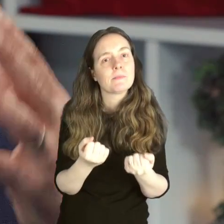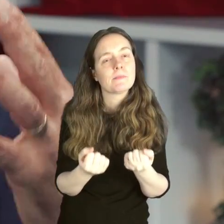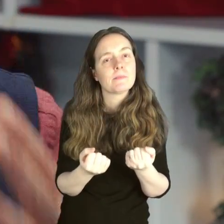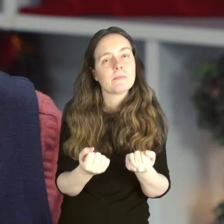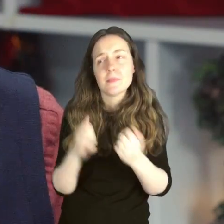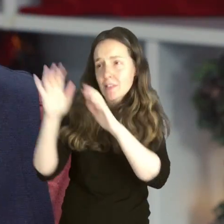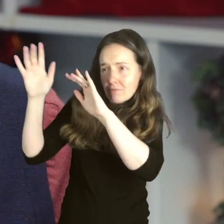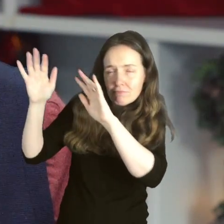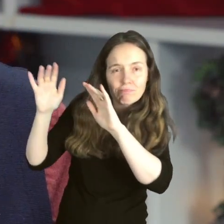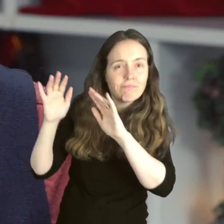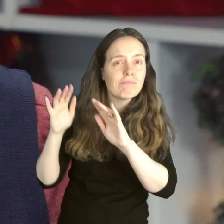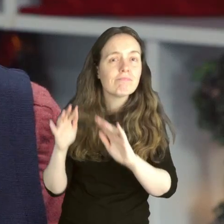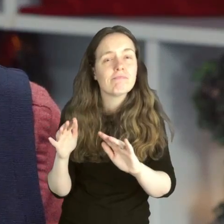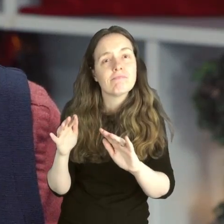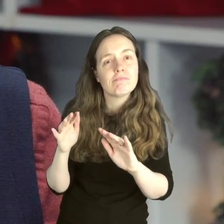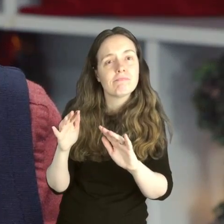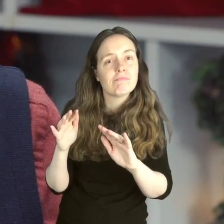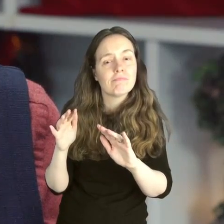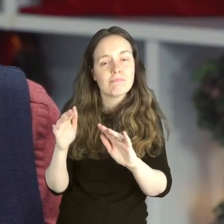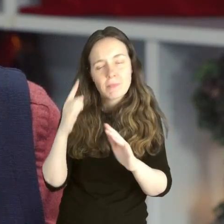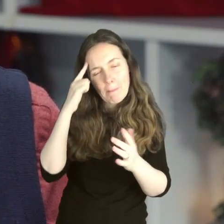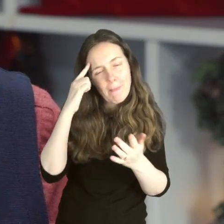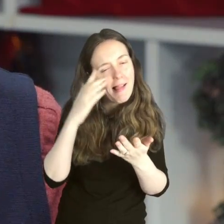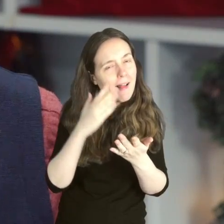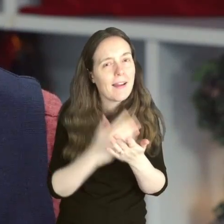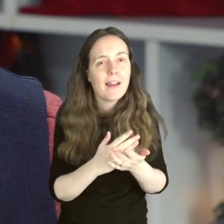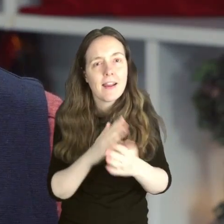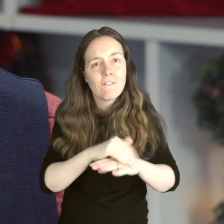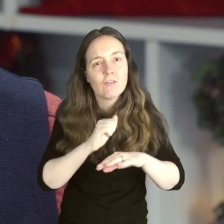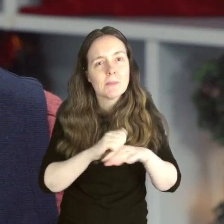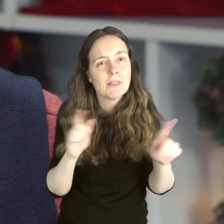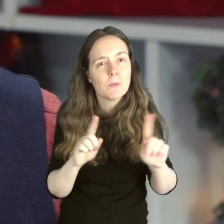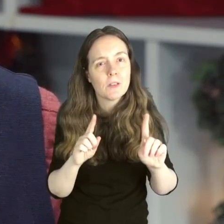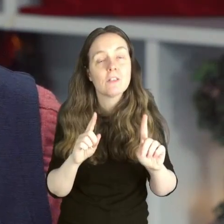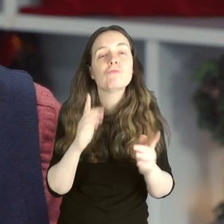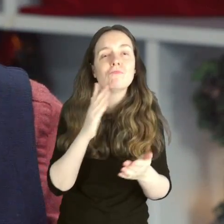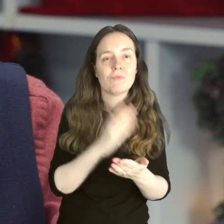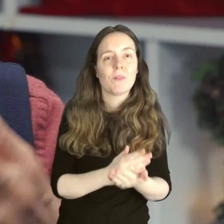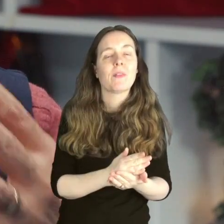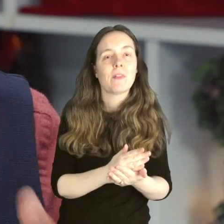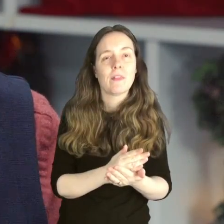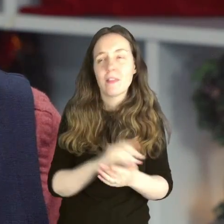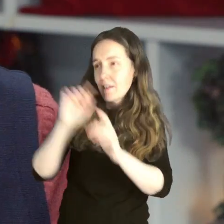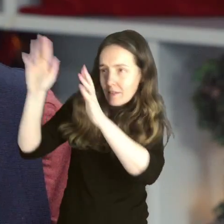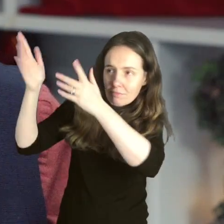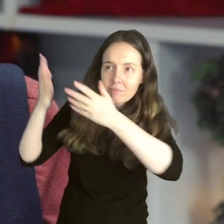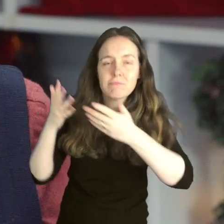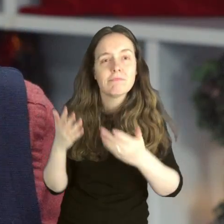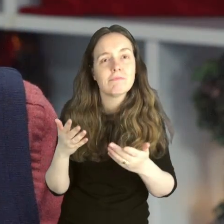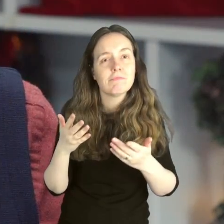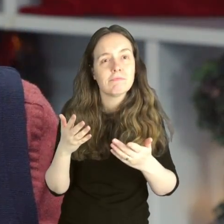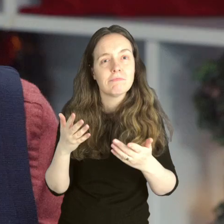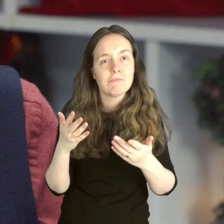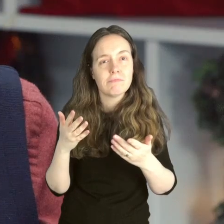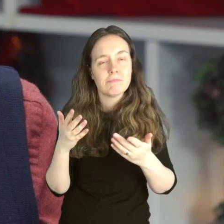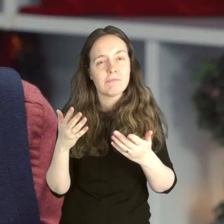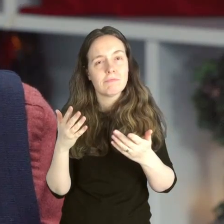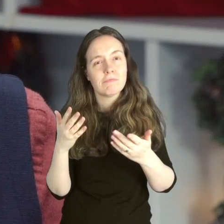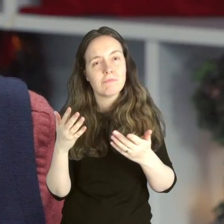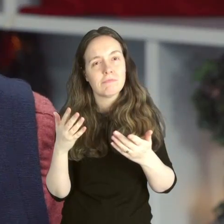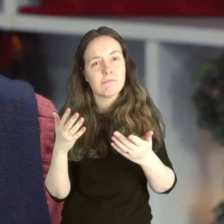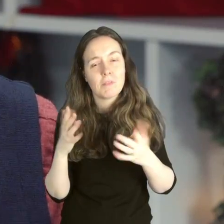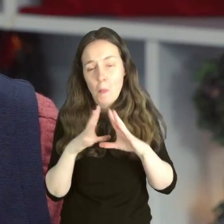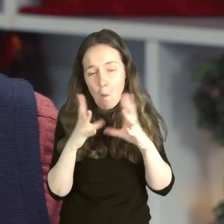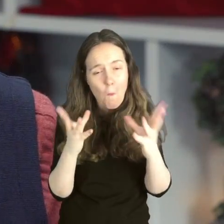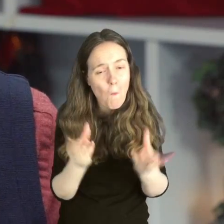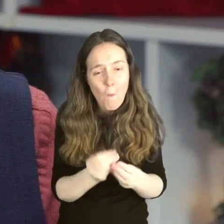the belief in Christmas, which is truth, the all of Christmas, which